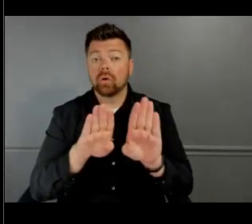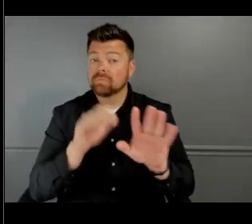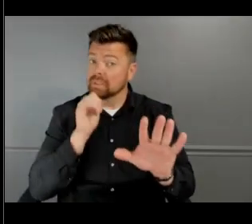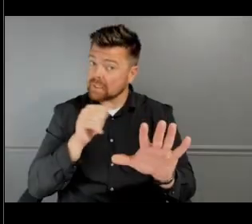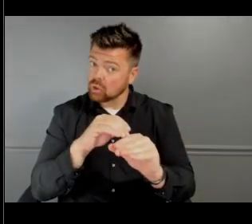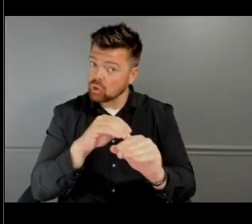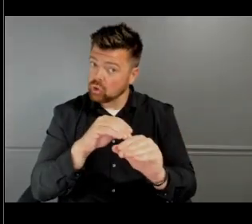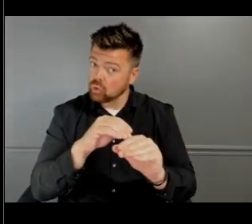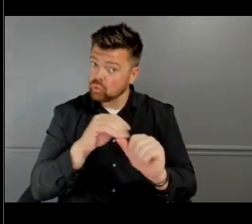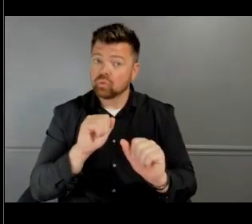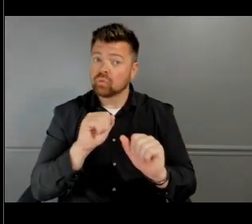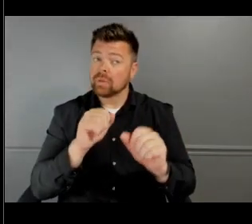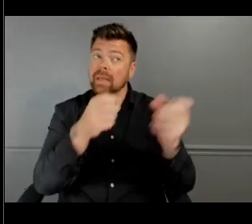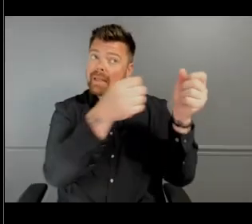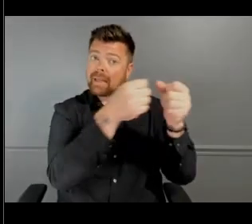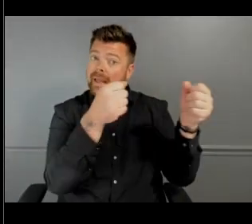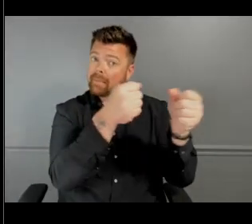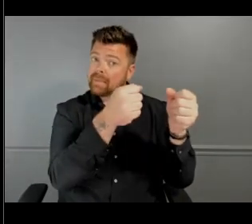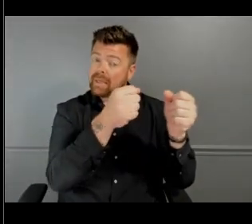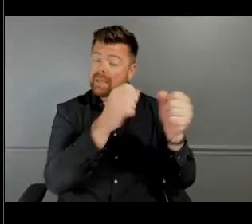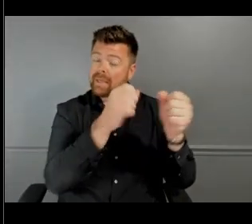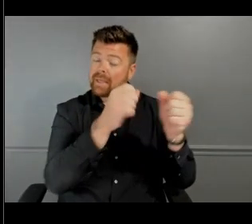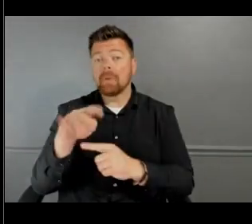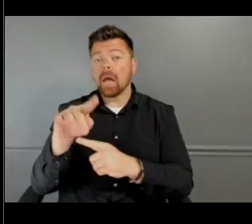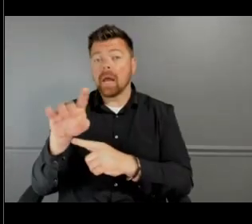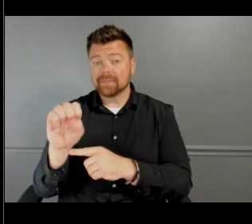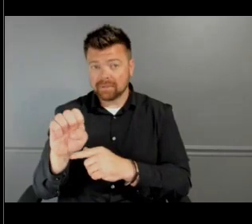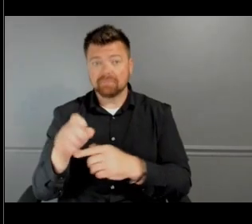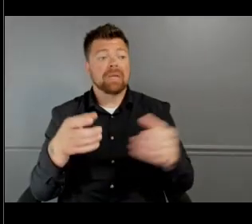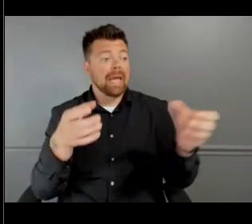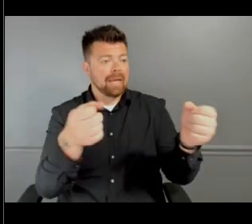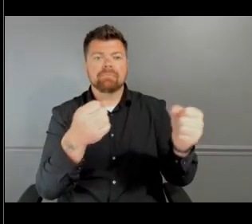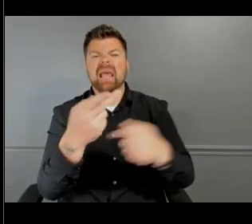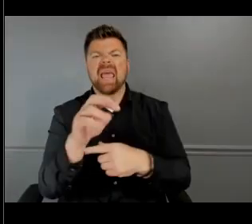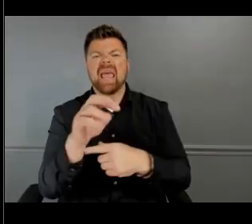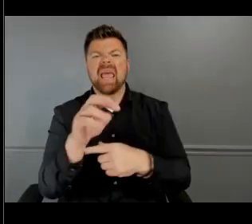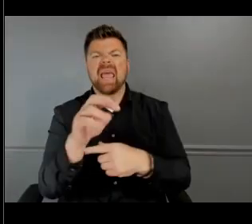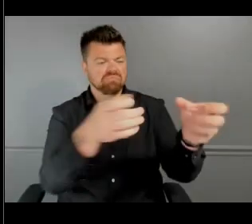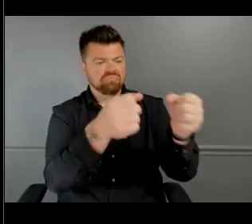include cabinet and appliance handles.